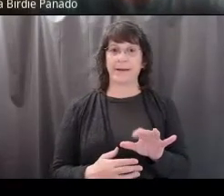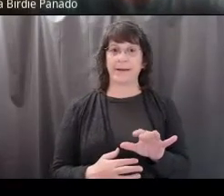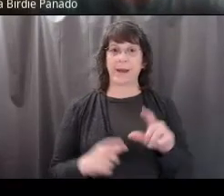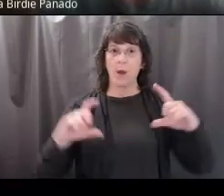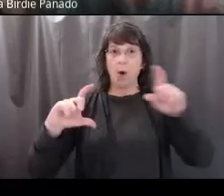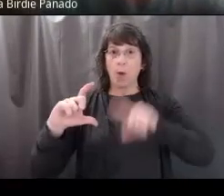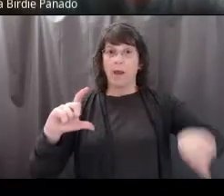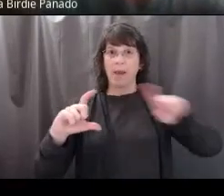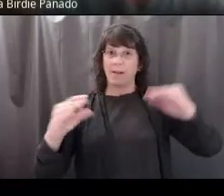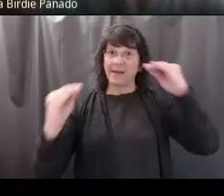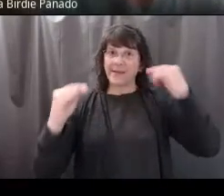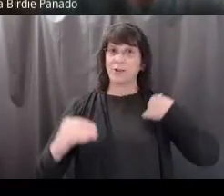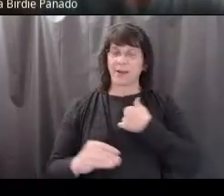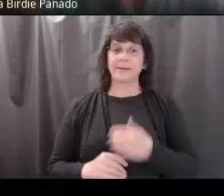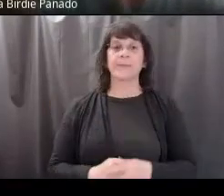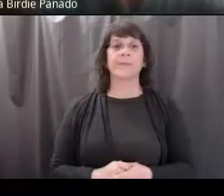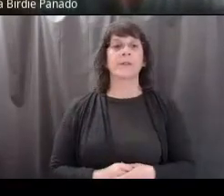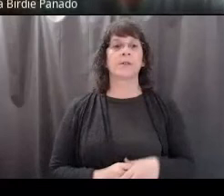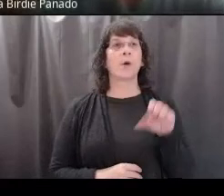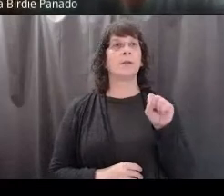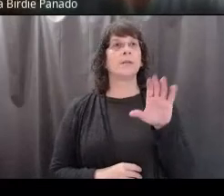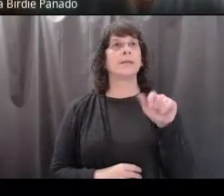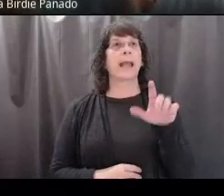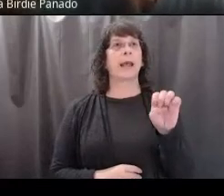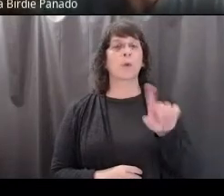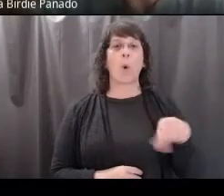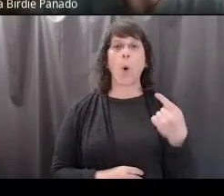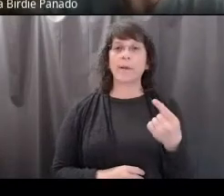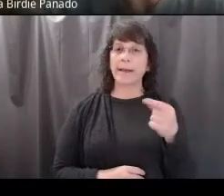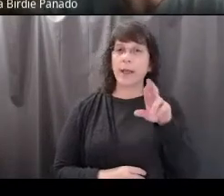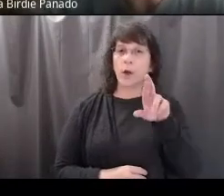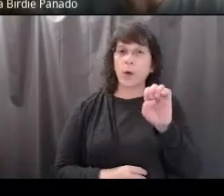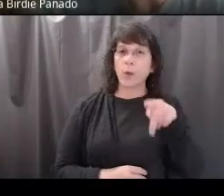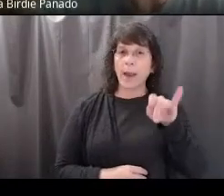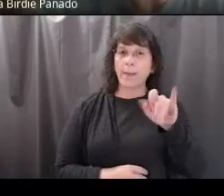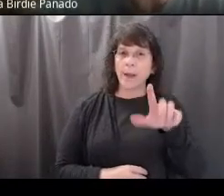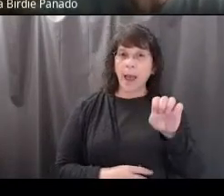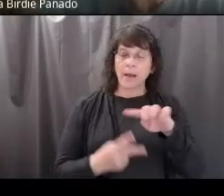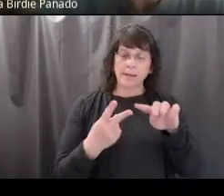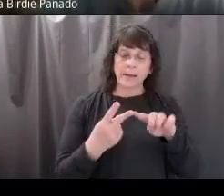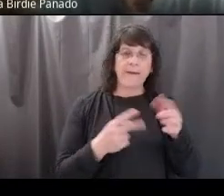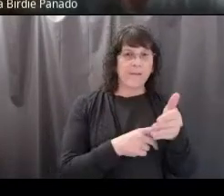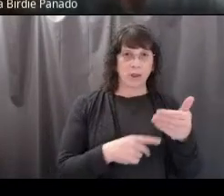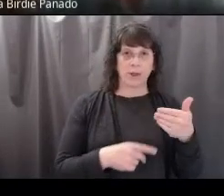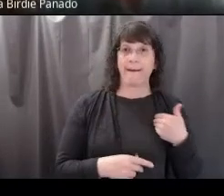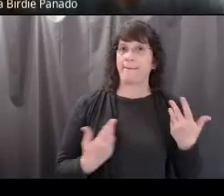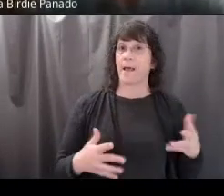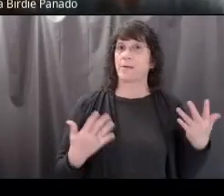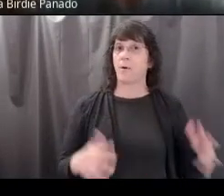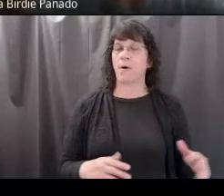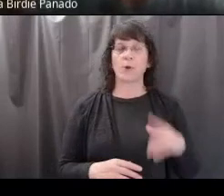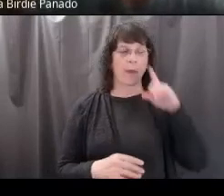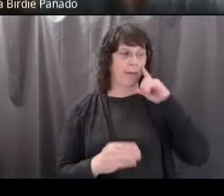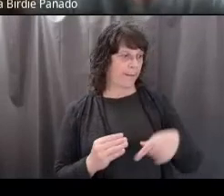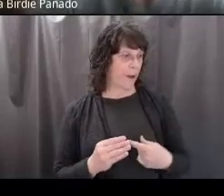wheel to teach us. So scales, only reptiles and fish have these. So think